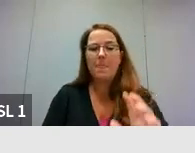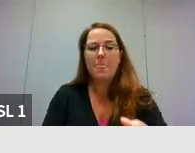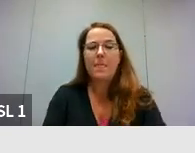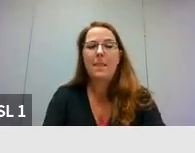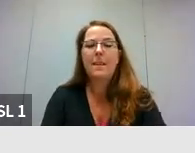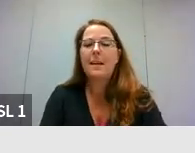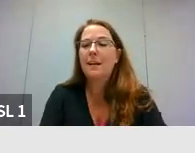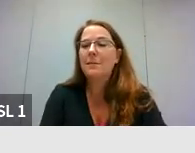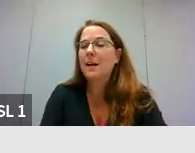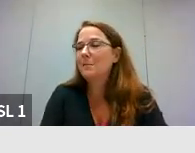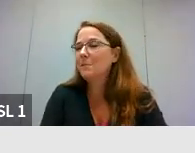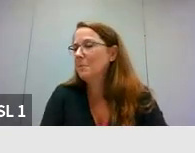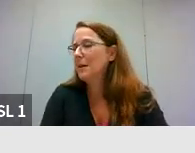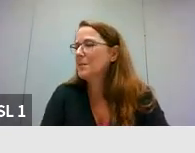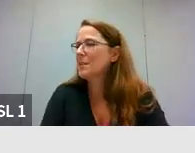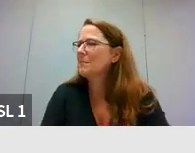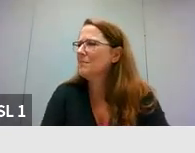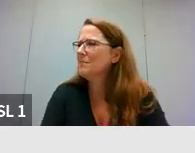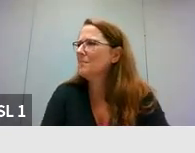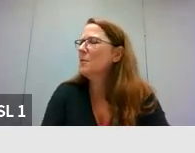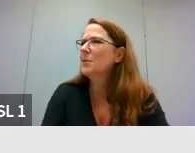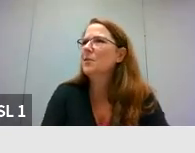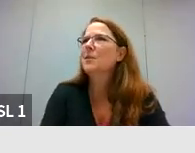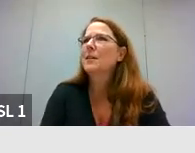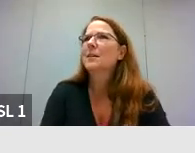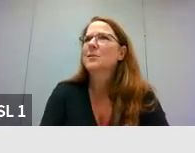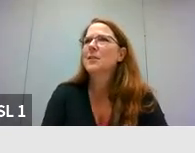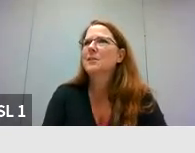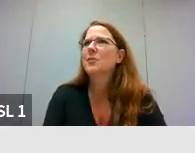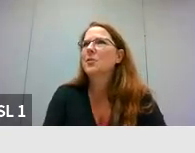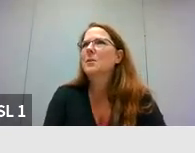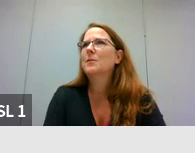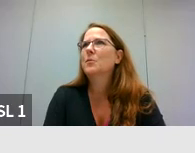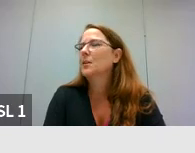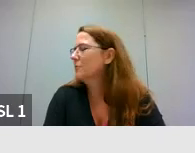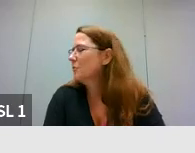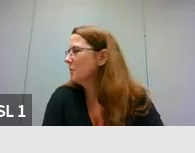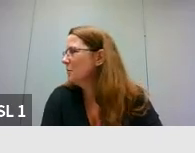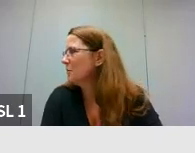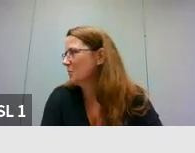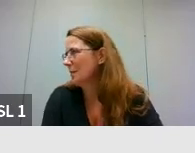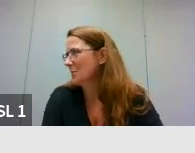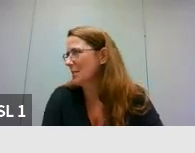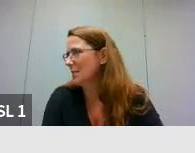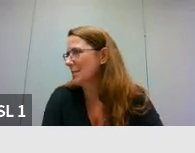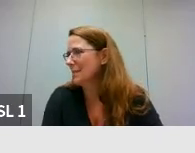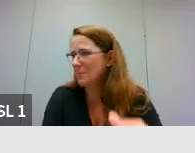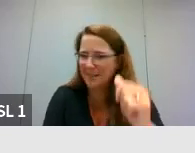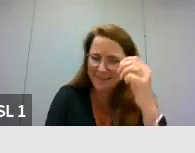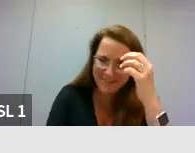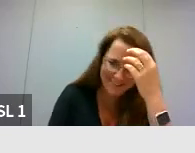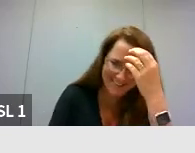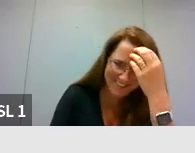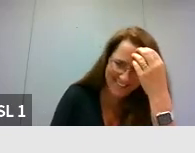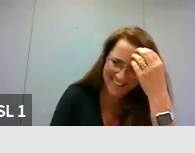That looks perfect on YouTube, the ASL right now. We're good. They're good.